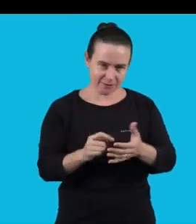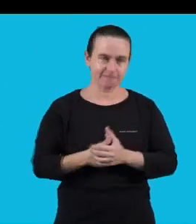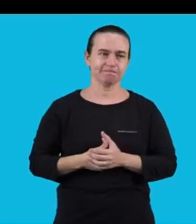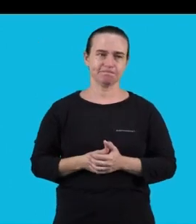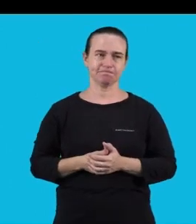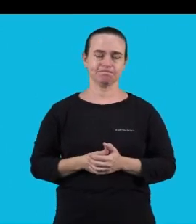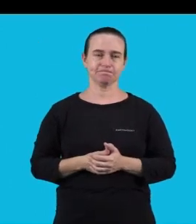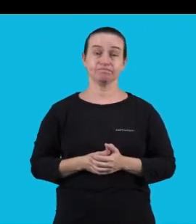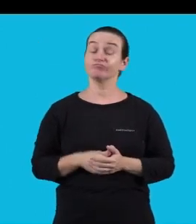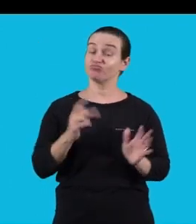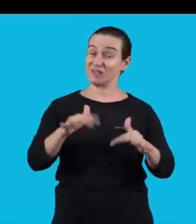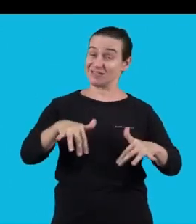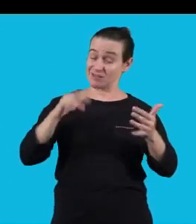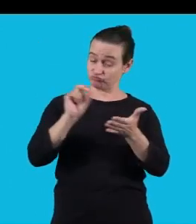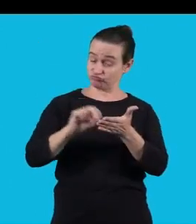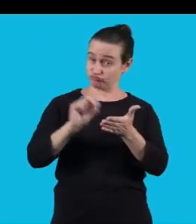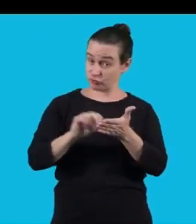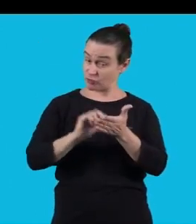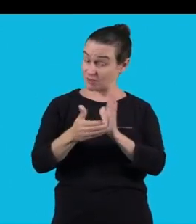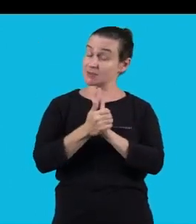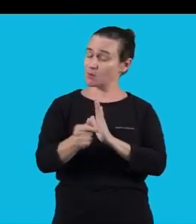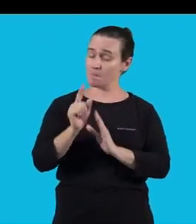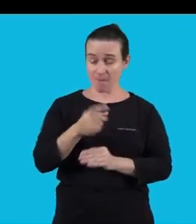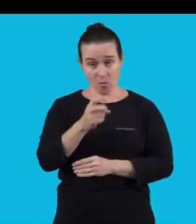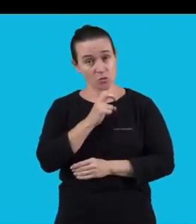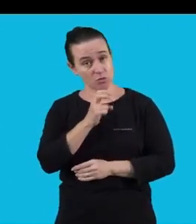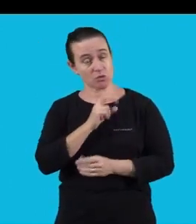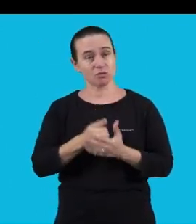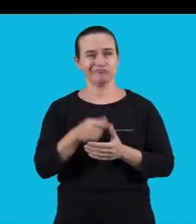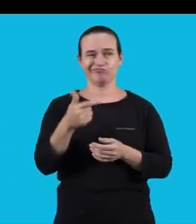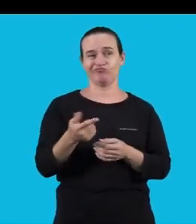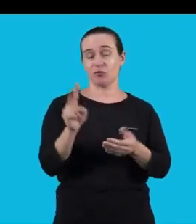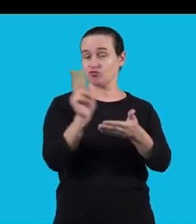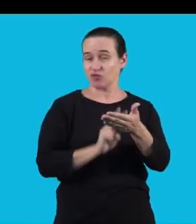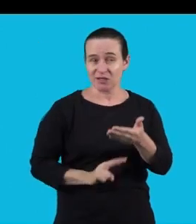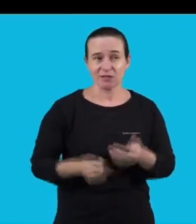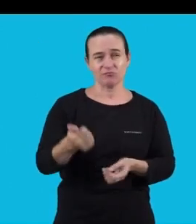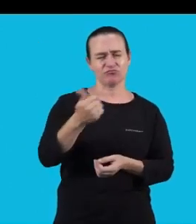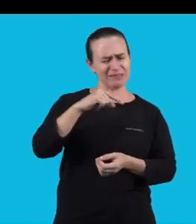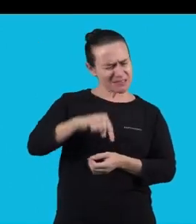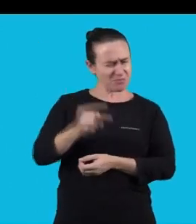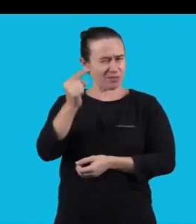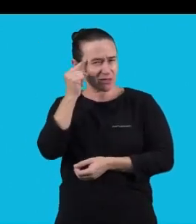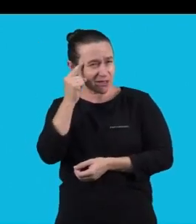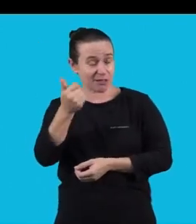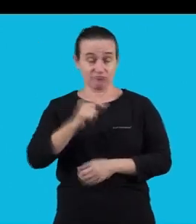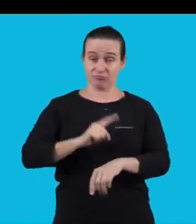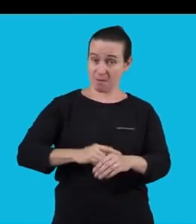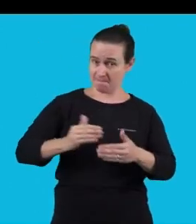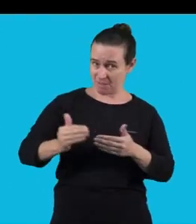Exam writing competencies that you always need to use: reading skills, critical thinking skills, time management